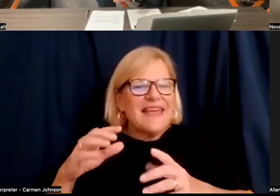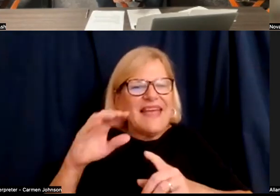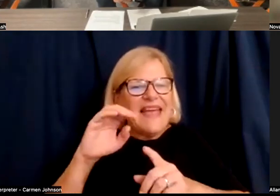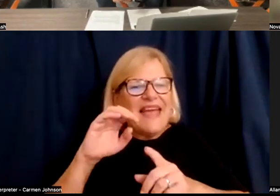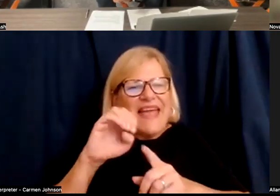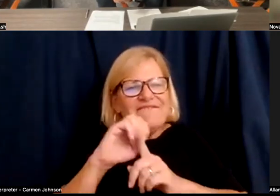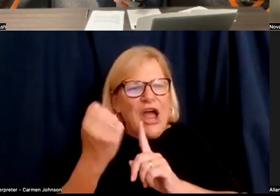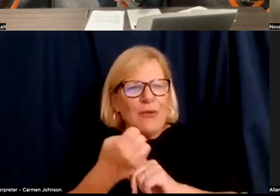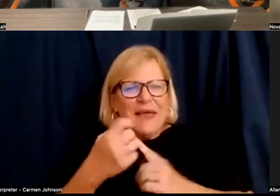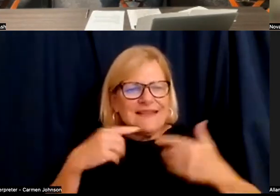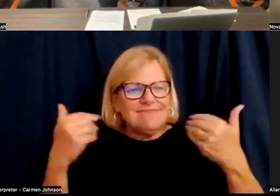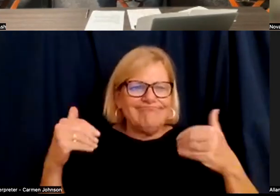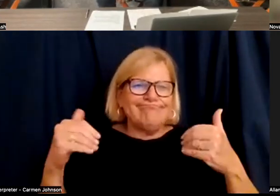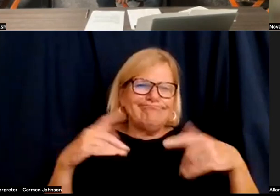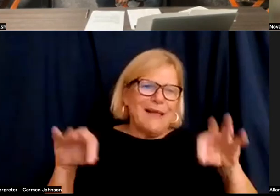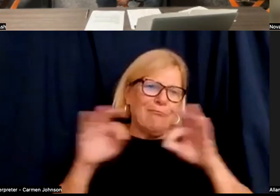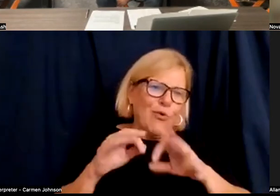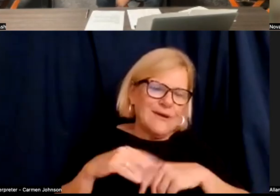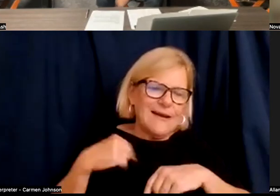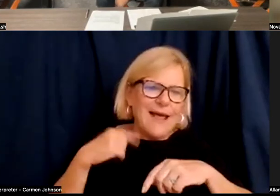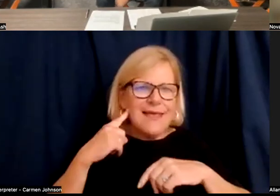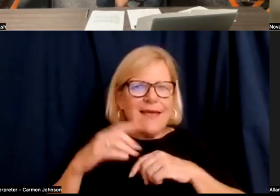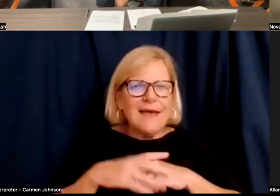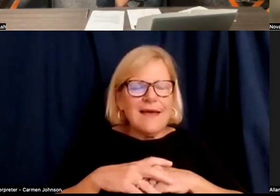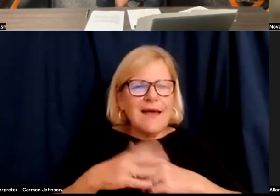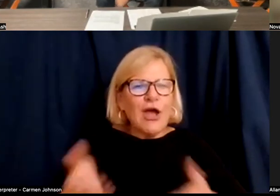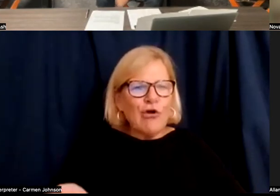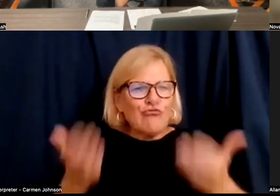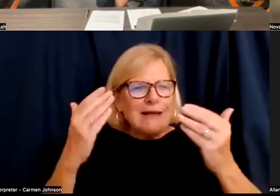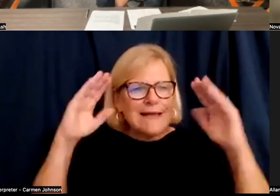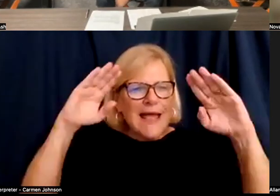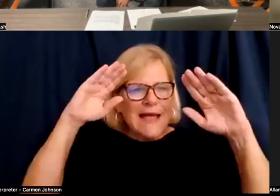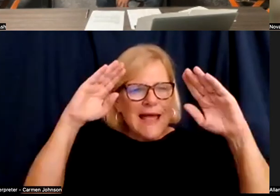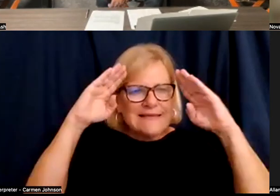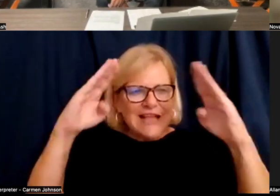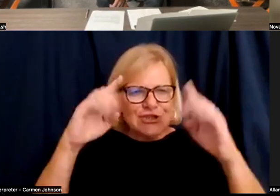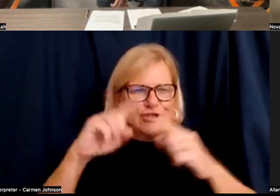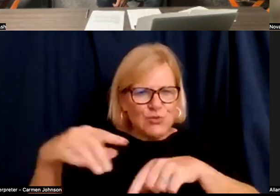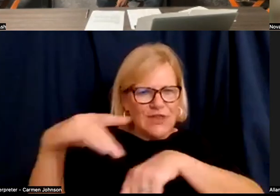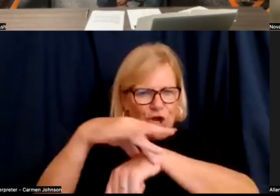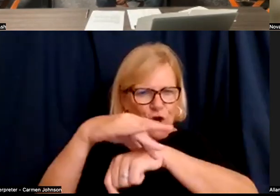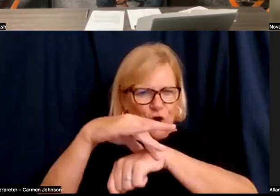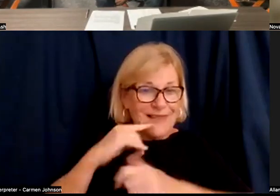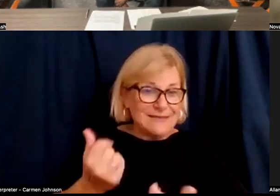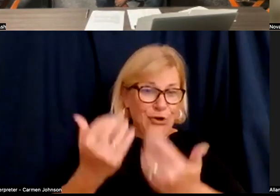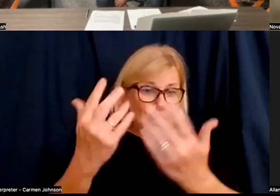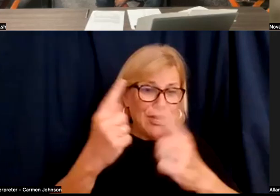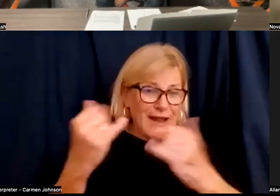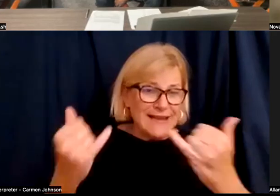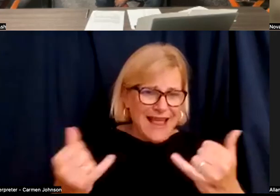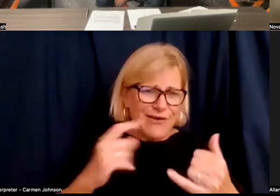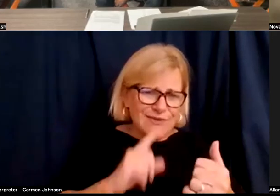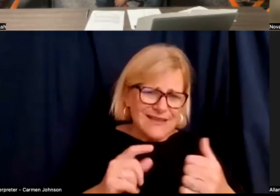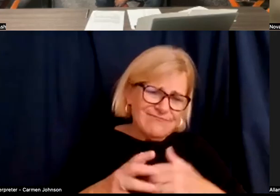is so important. And I think, raising attention to the fact that the earth is burning right now,